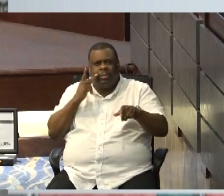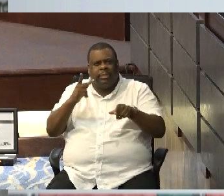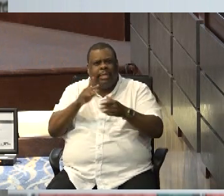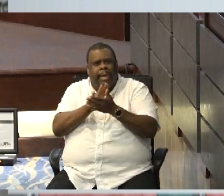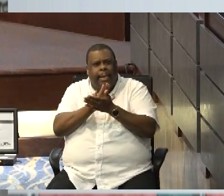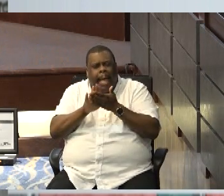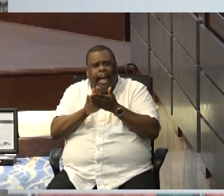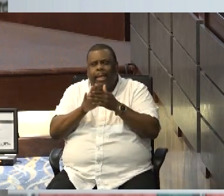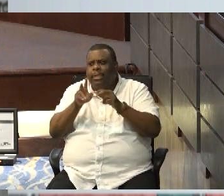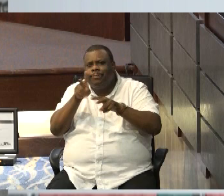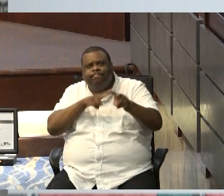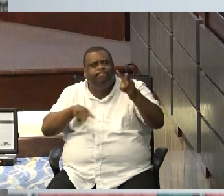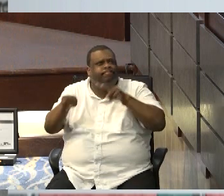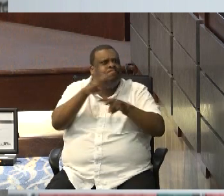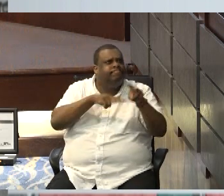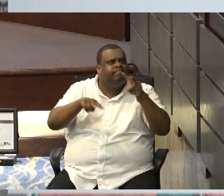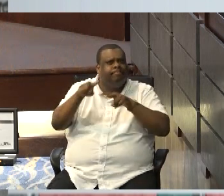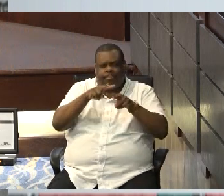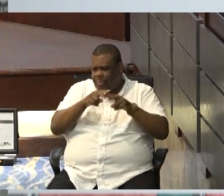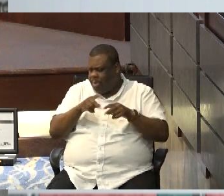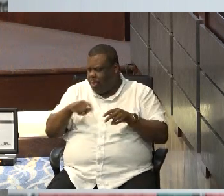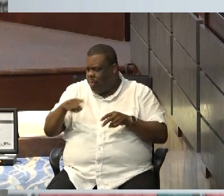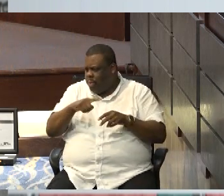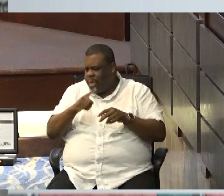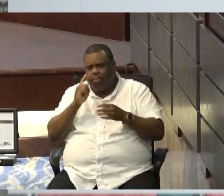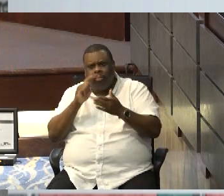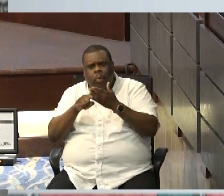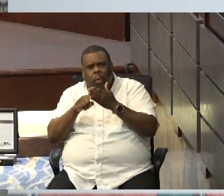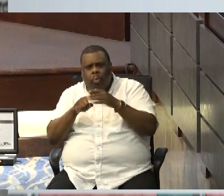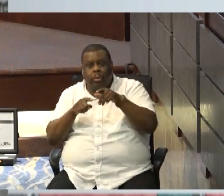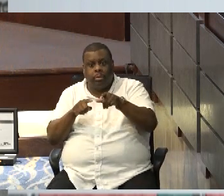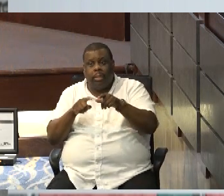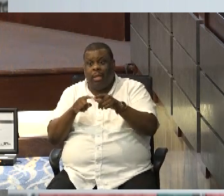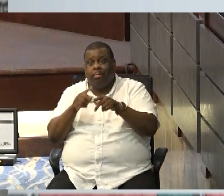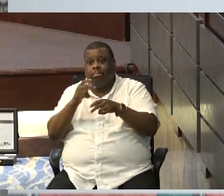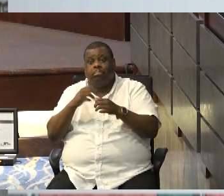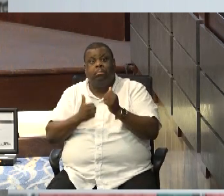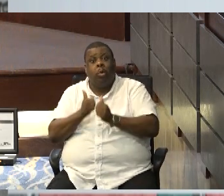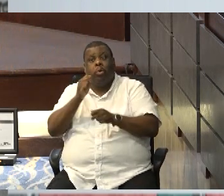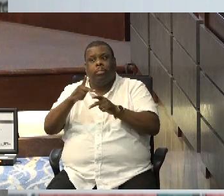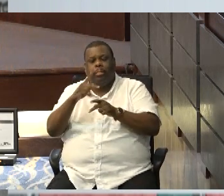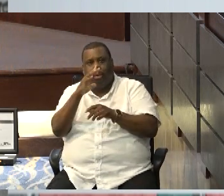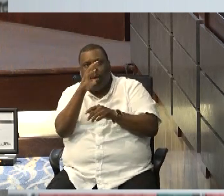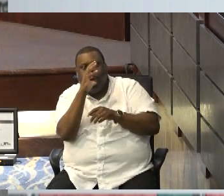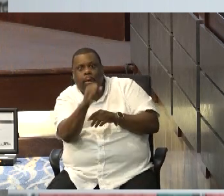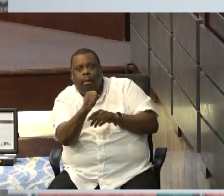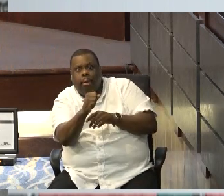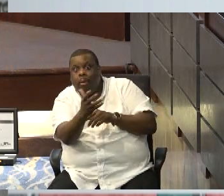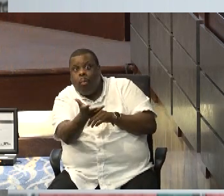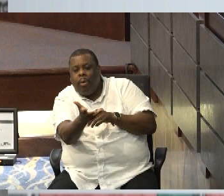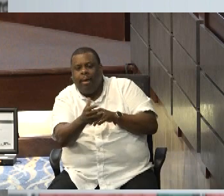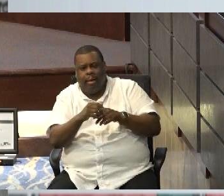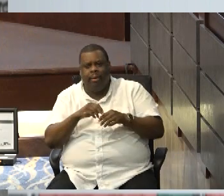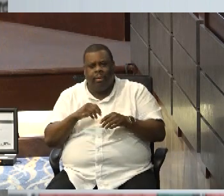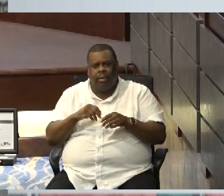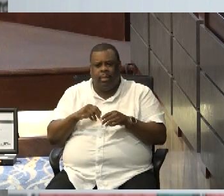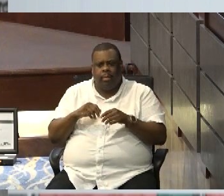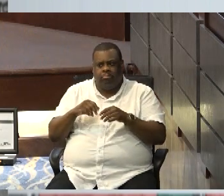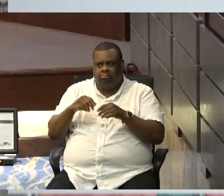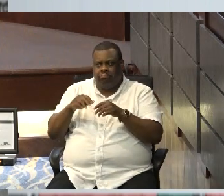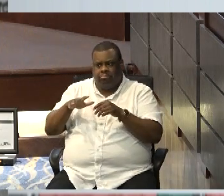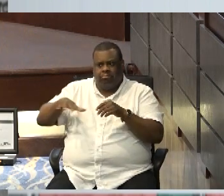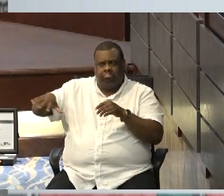views. And we really recognize that the attractive part of a project like this is that for a